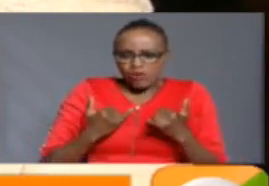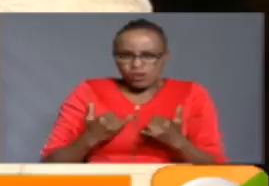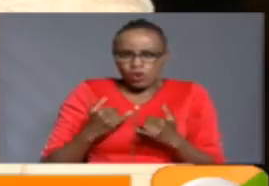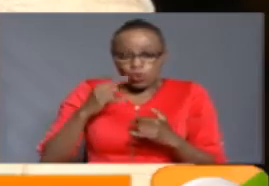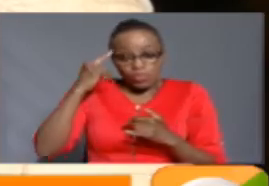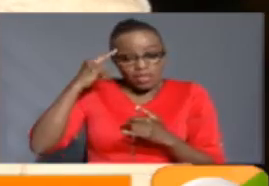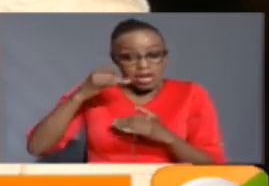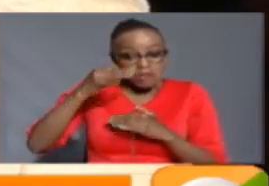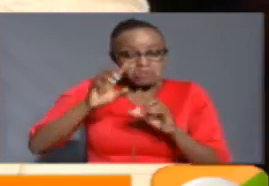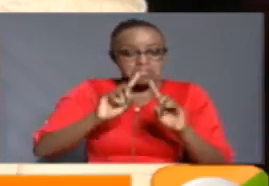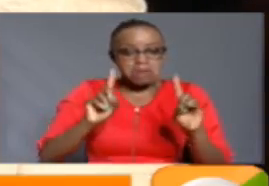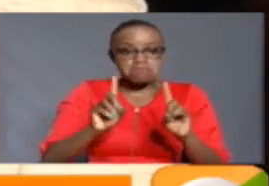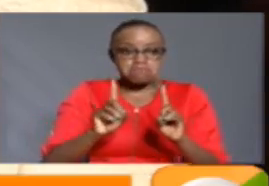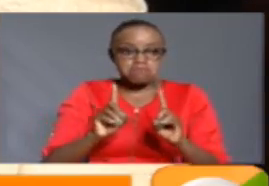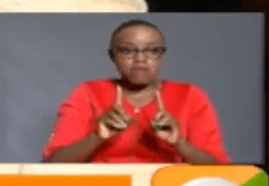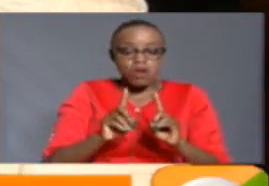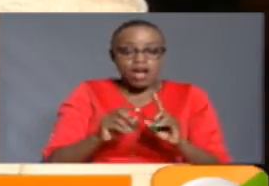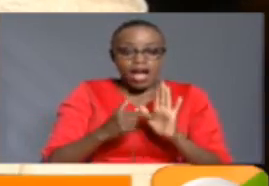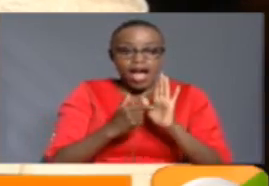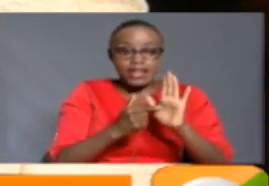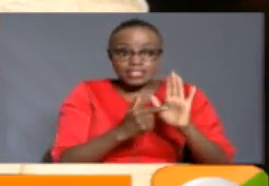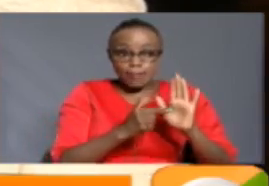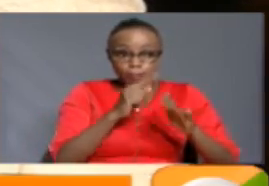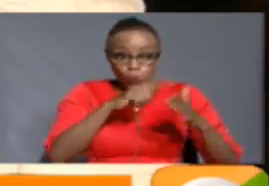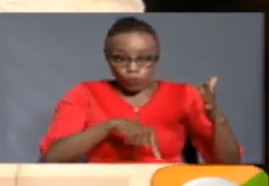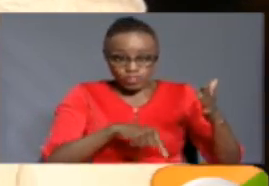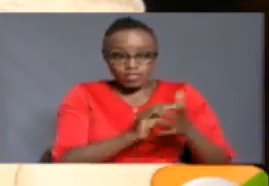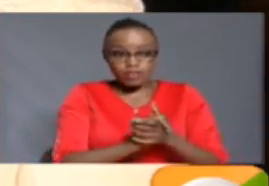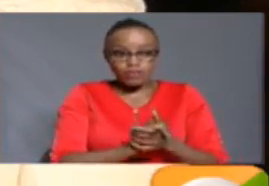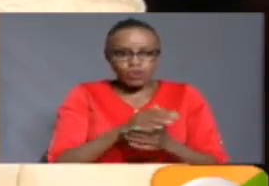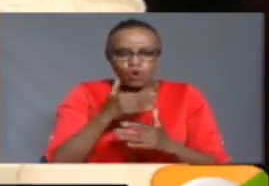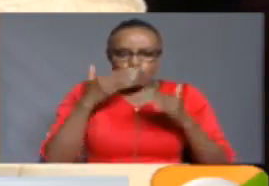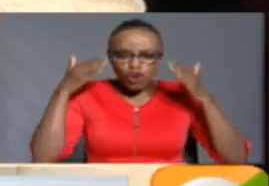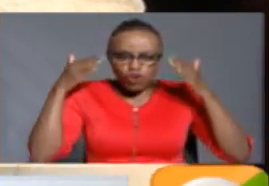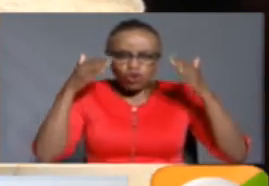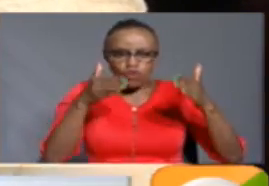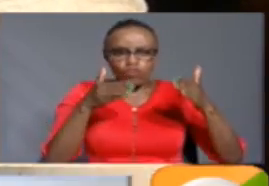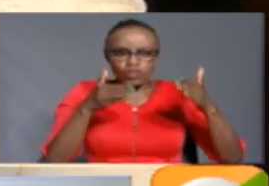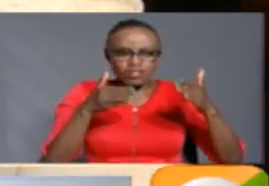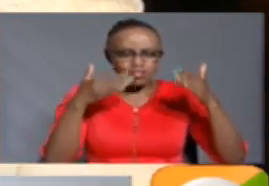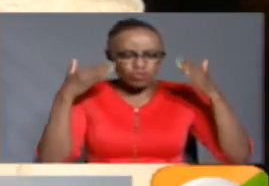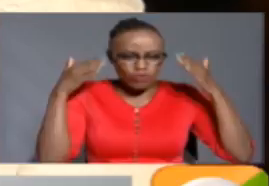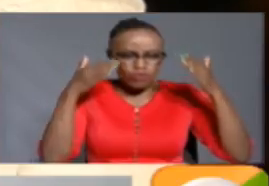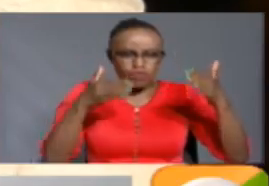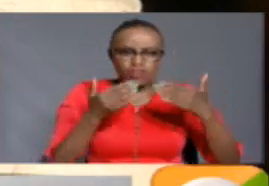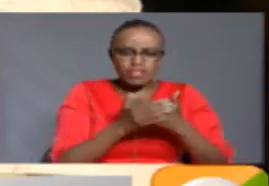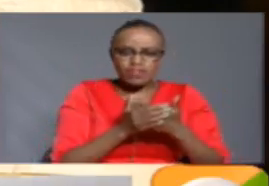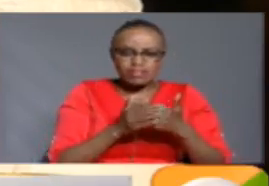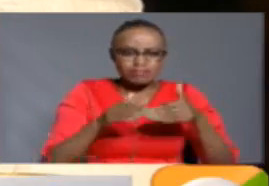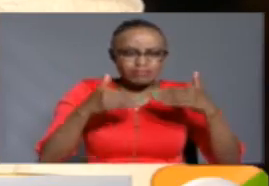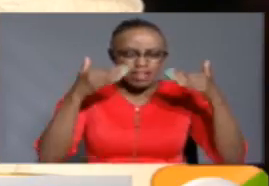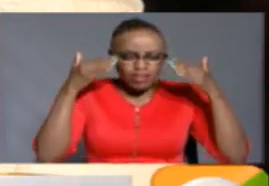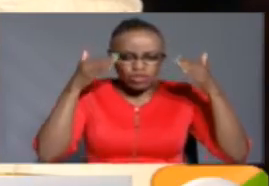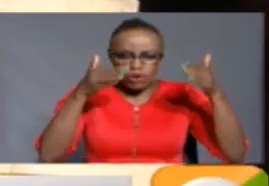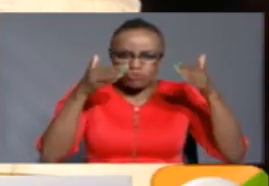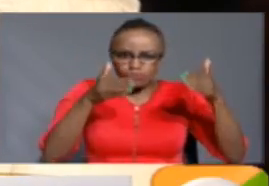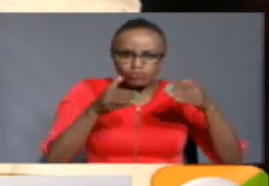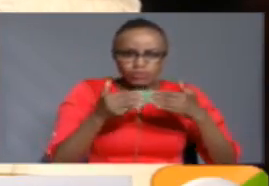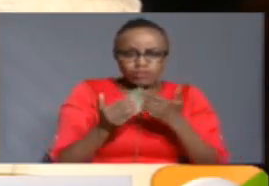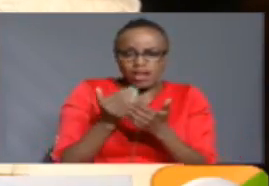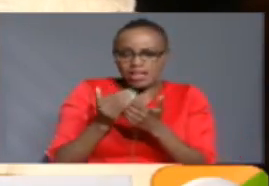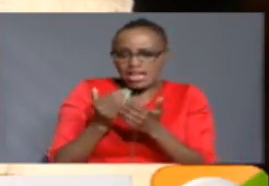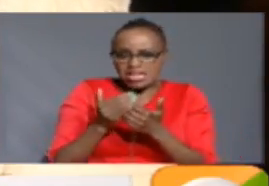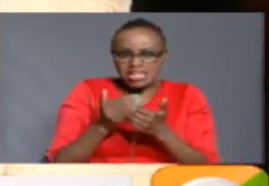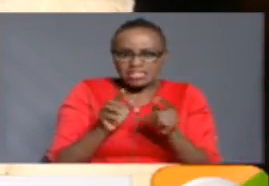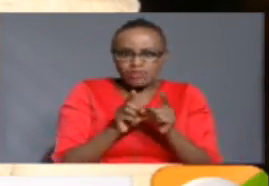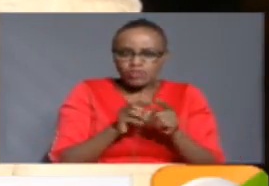of the future. A classic example is that we over-concentrate on curative measure as opposed to